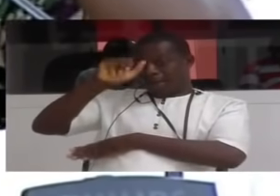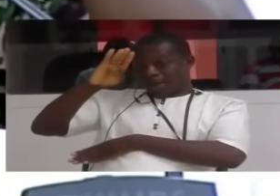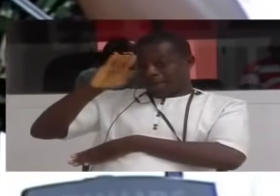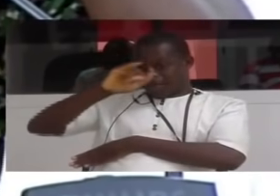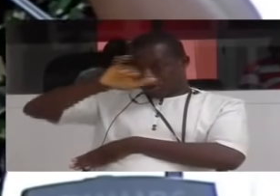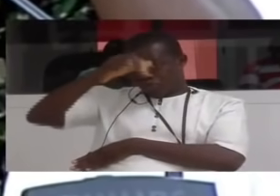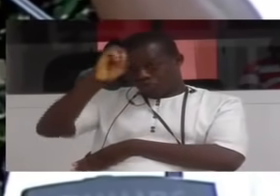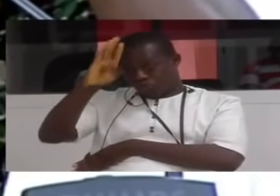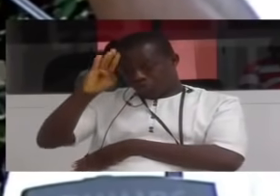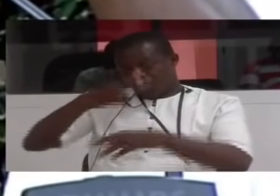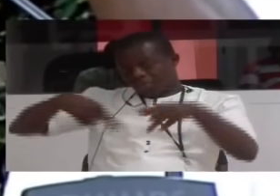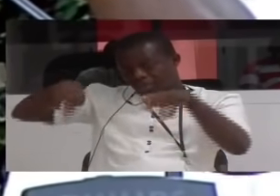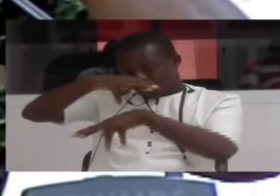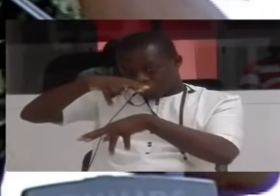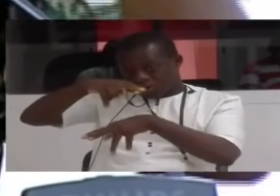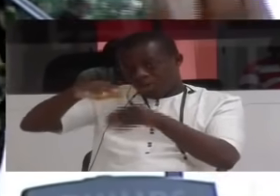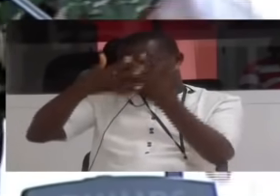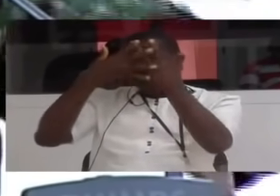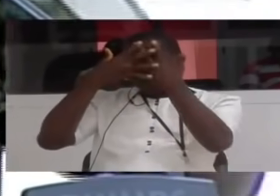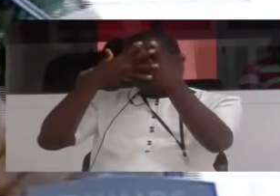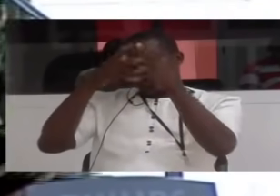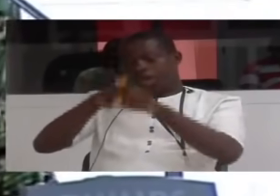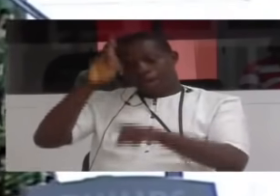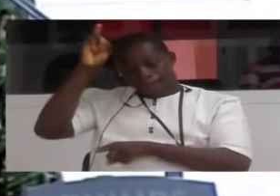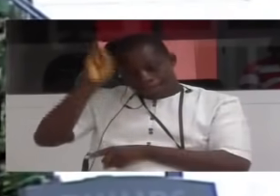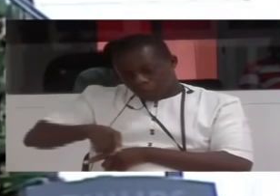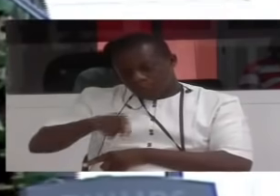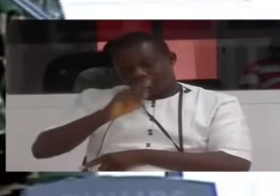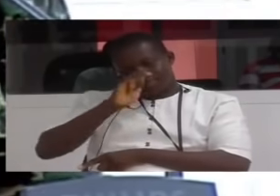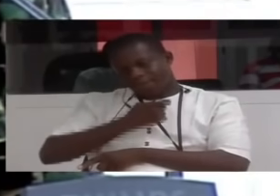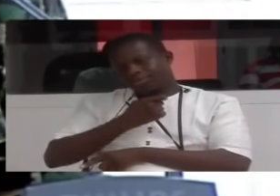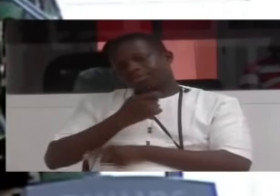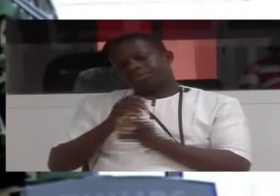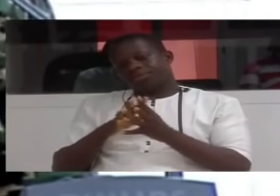Before Baba Job returns to mile 2, he has to